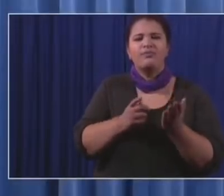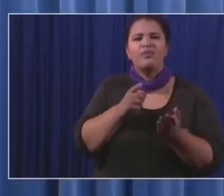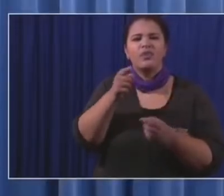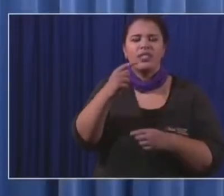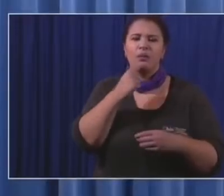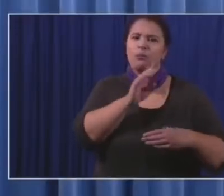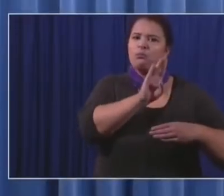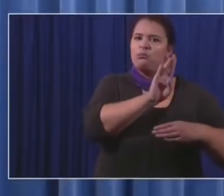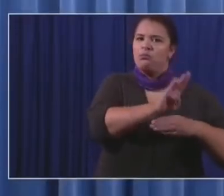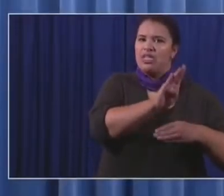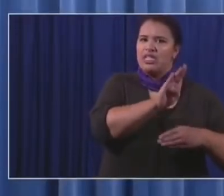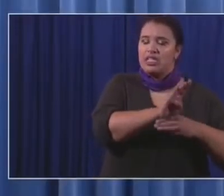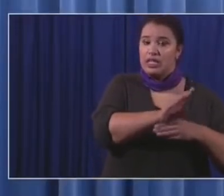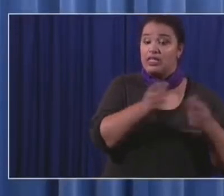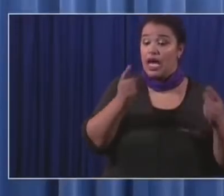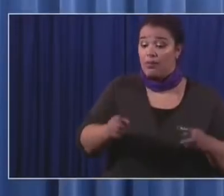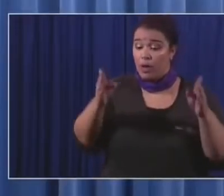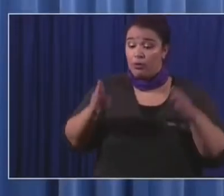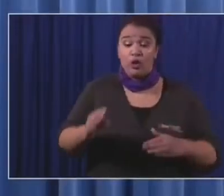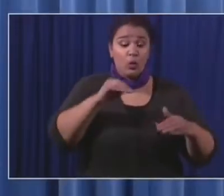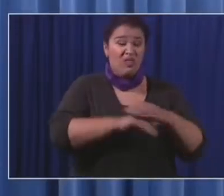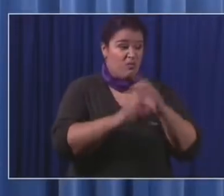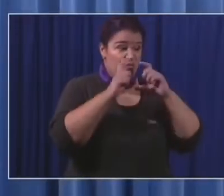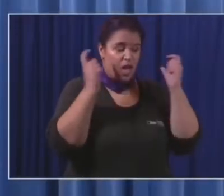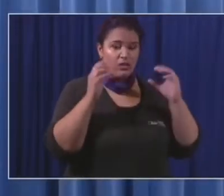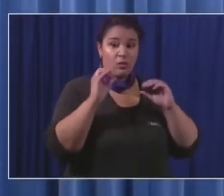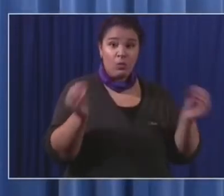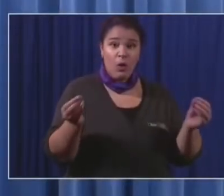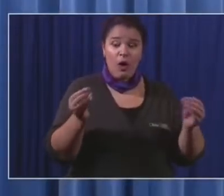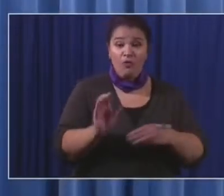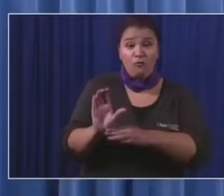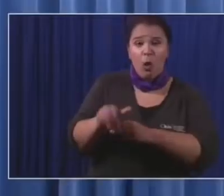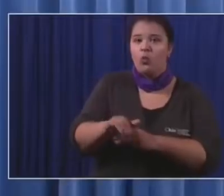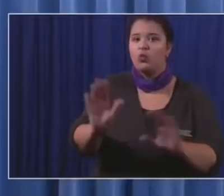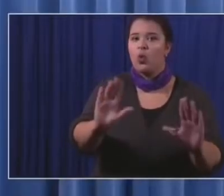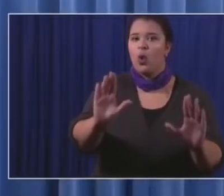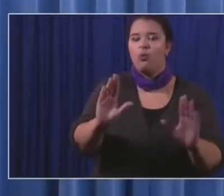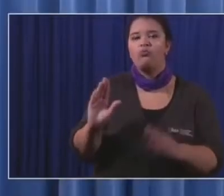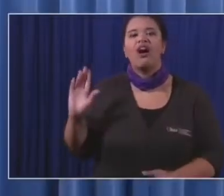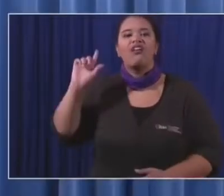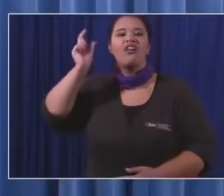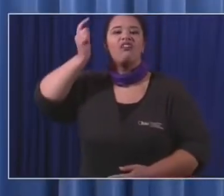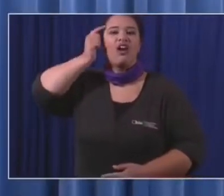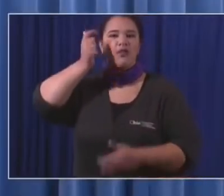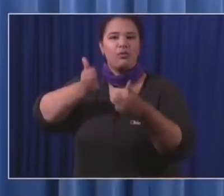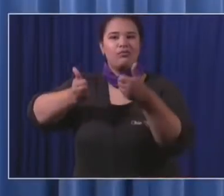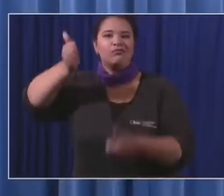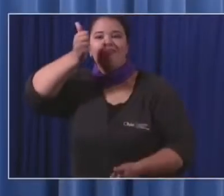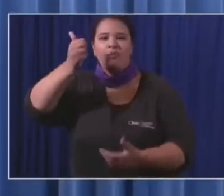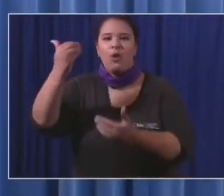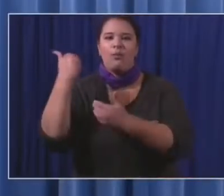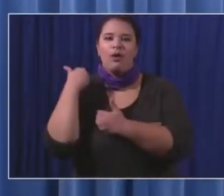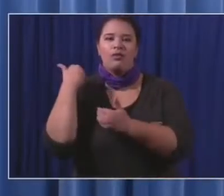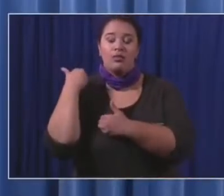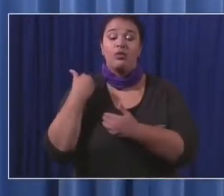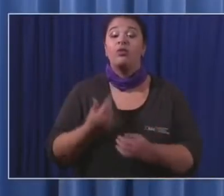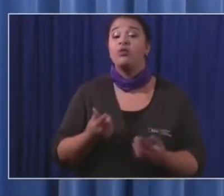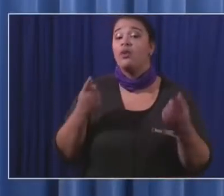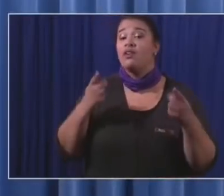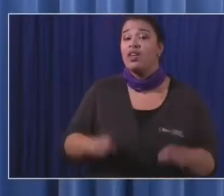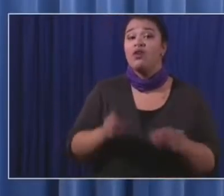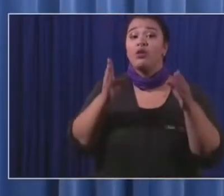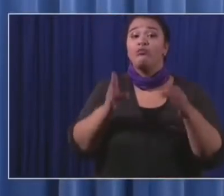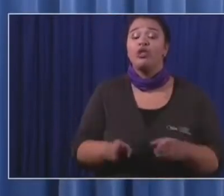This is Jackie Borchert from the Cincinnati Enquirer. Lieutenant Governor, you mentioned that the businesses will not be enforcing this, but local officials